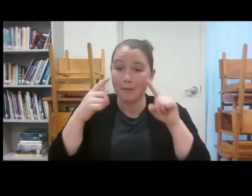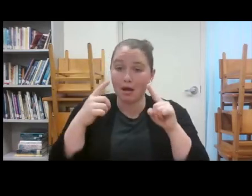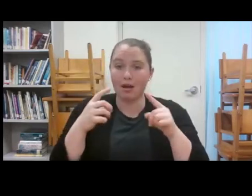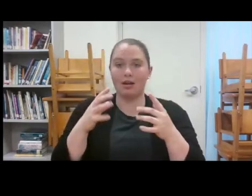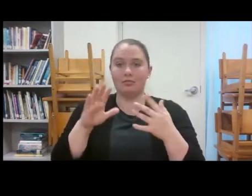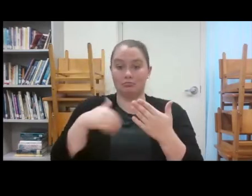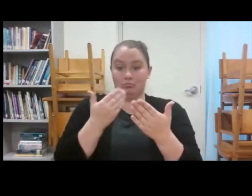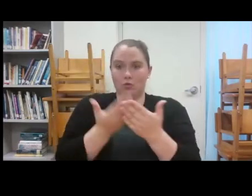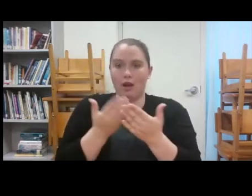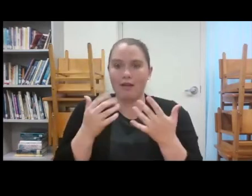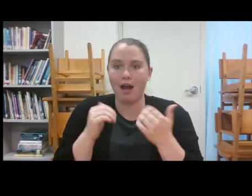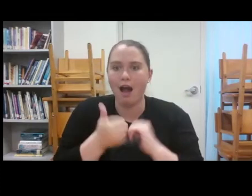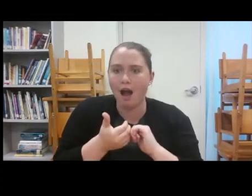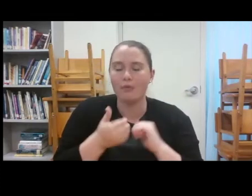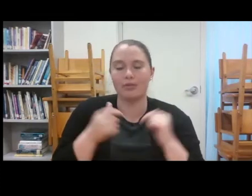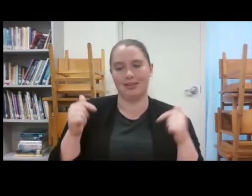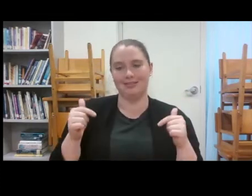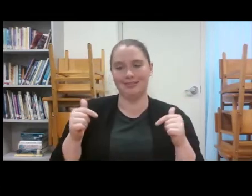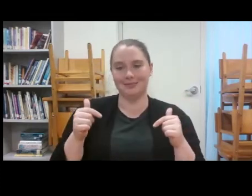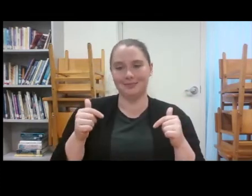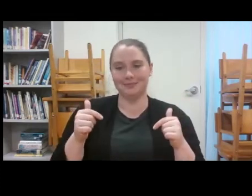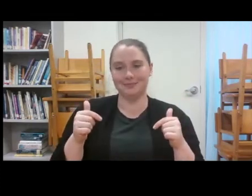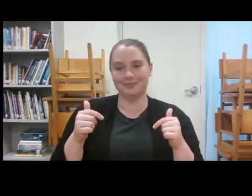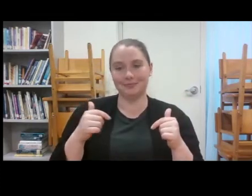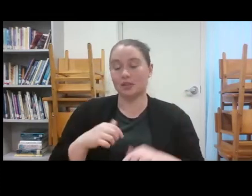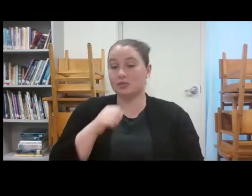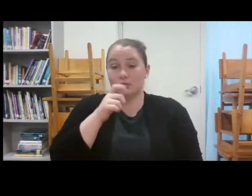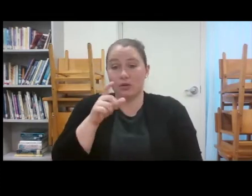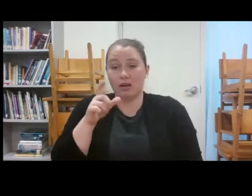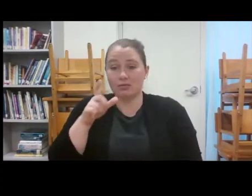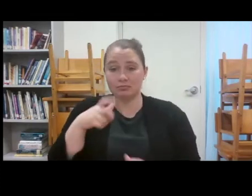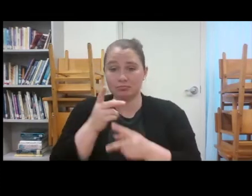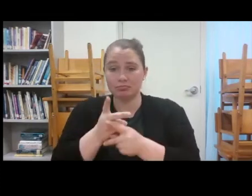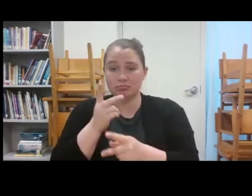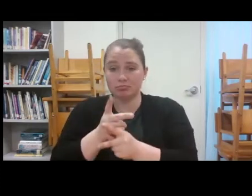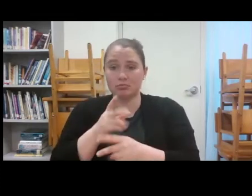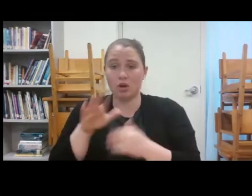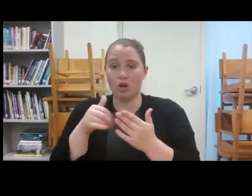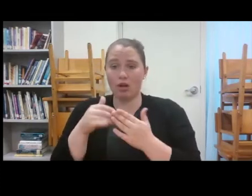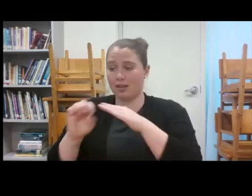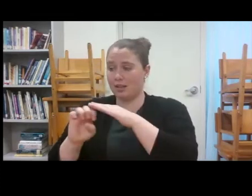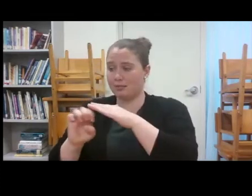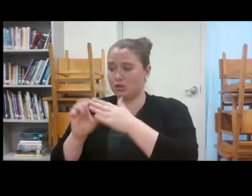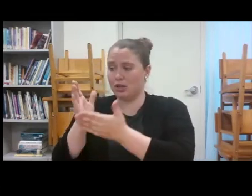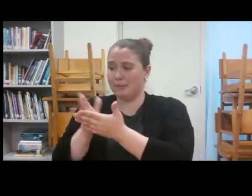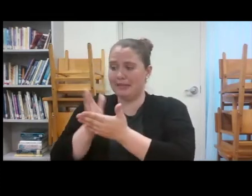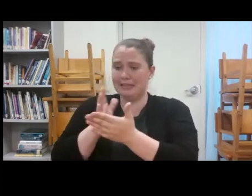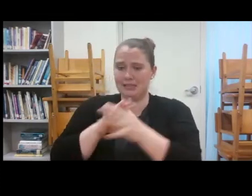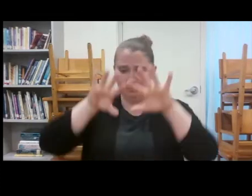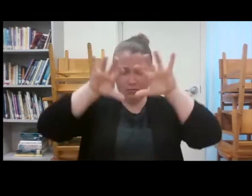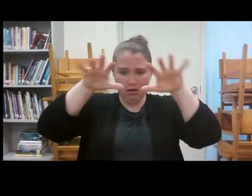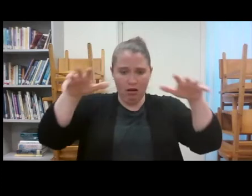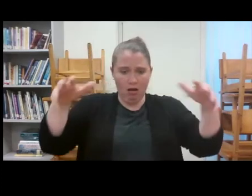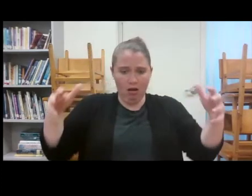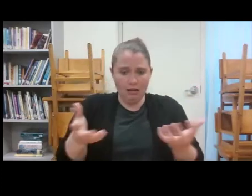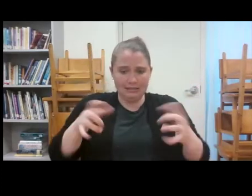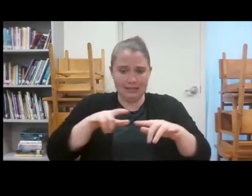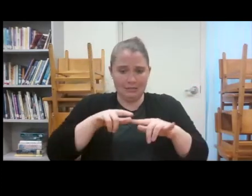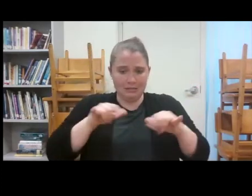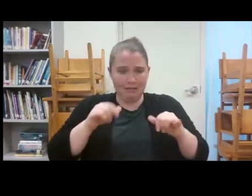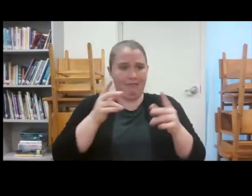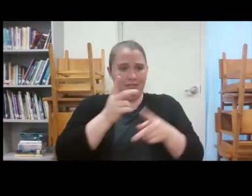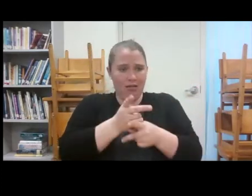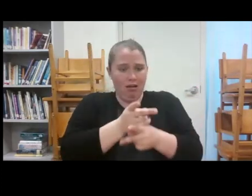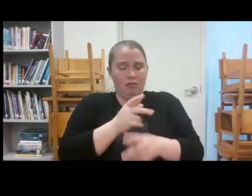get there. And I don't think you have to figure out all of the elementary pieces all at one time, because that's going to